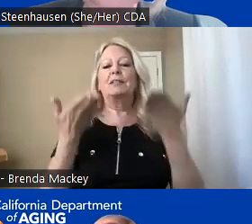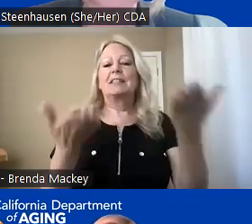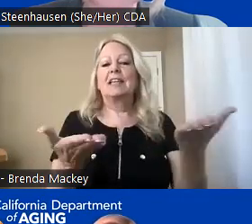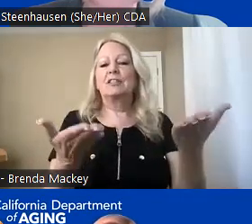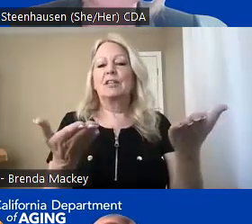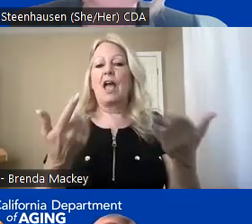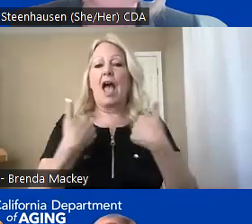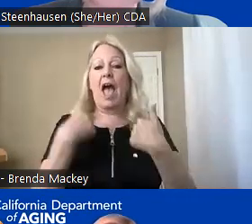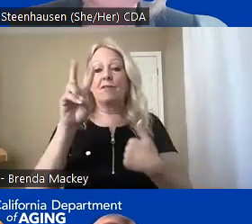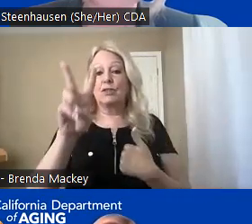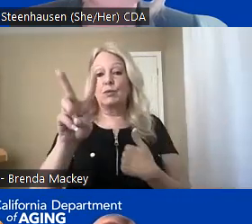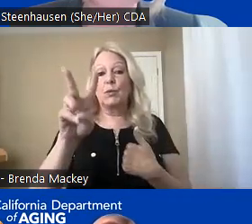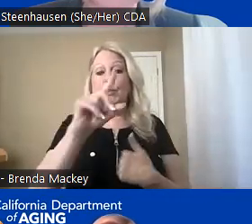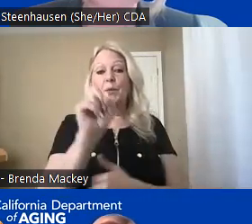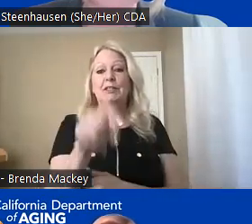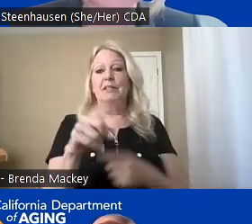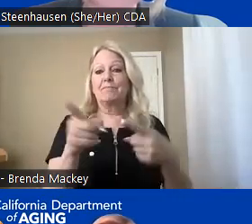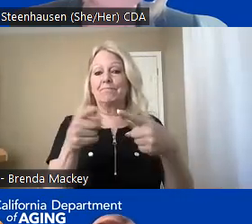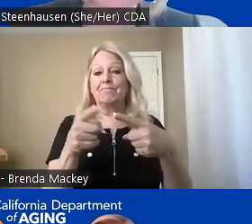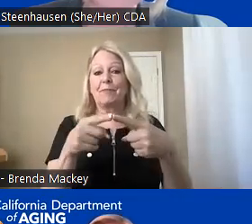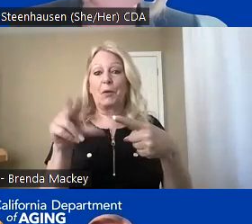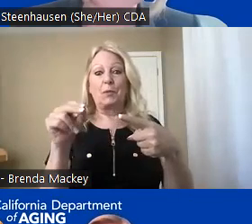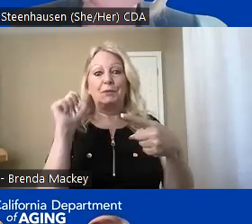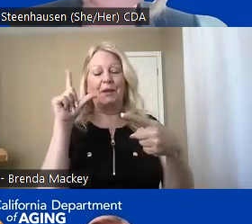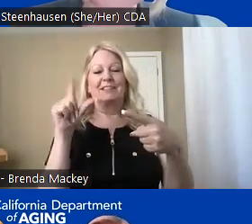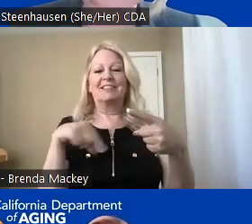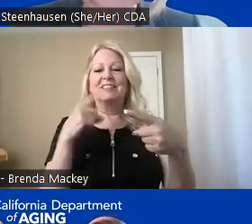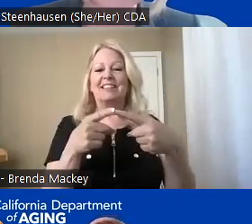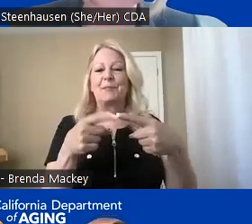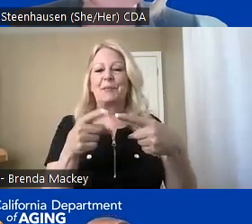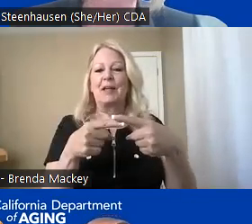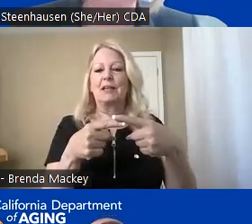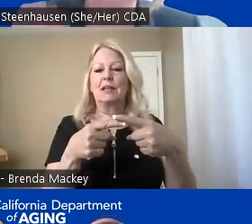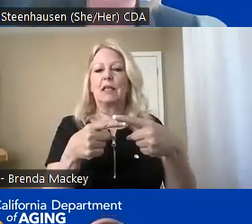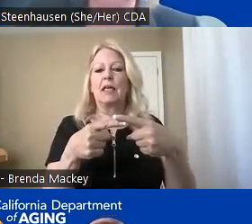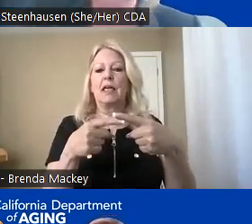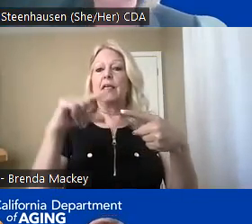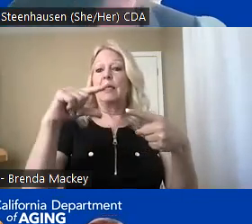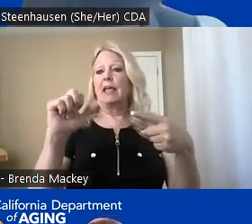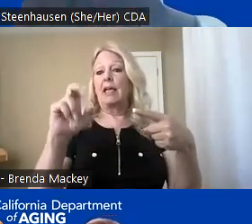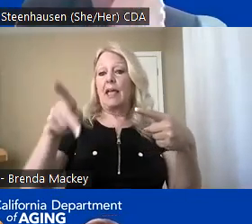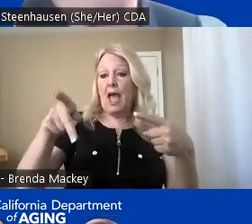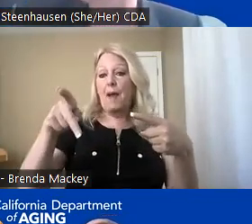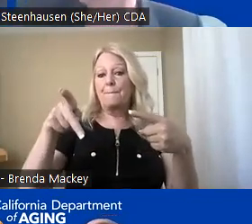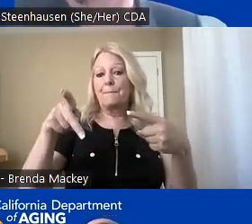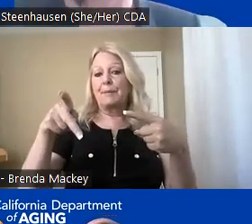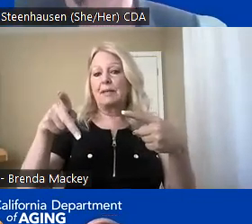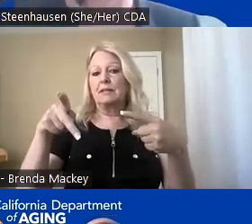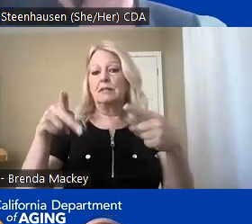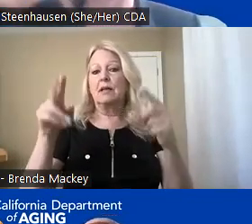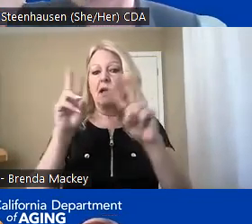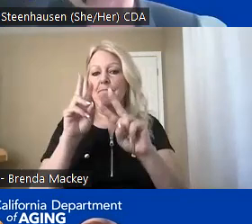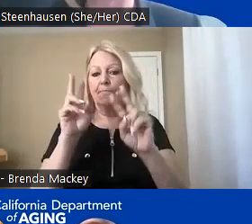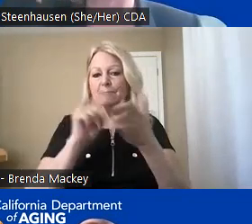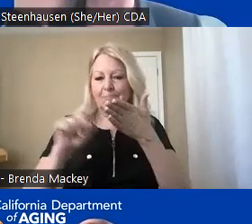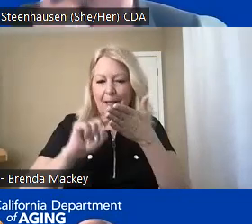no surprises. Number one is on the road, or the gap analysis and roadmap. I know you've